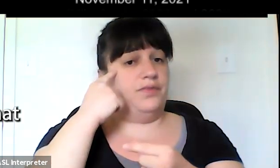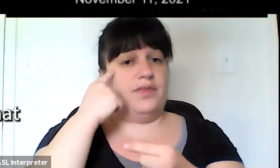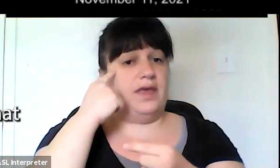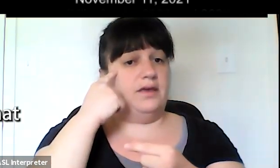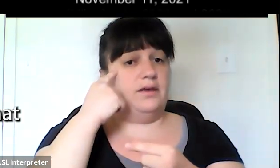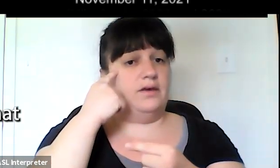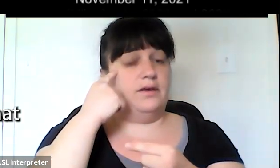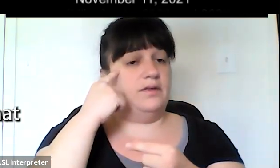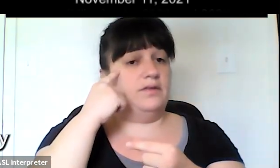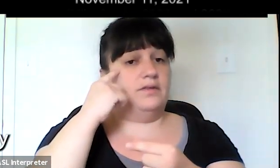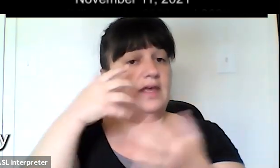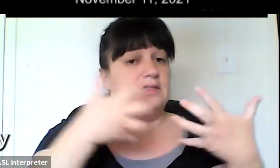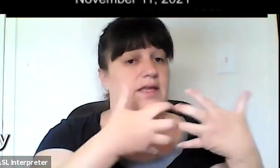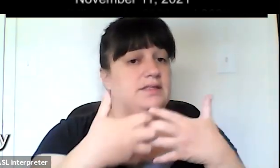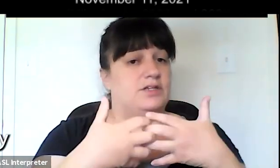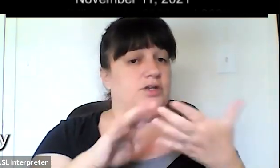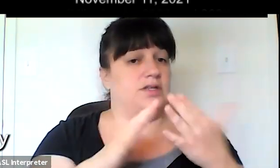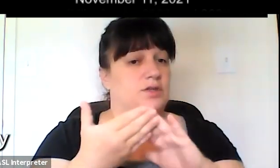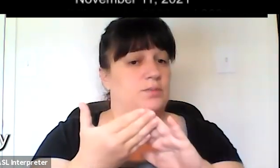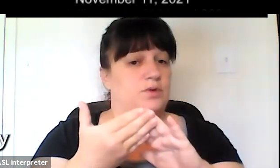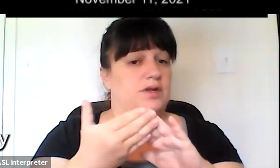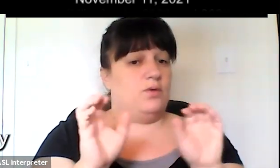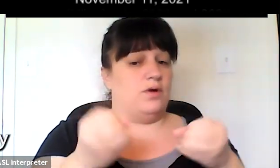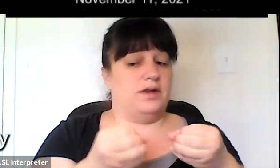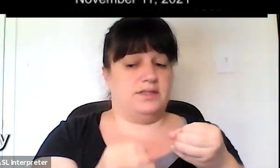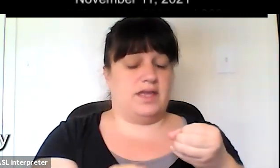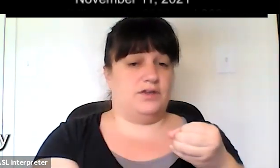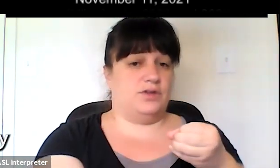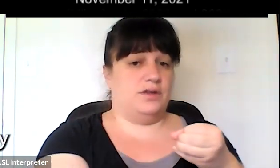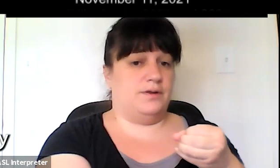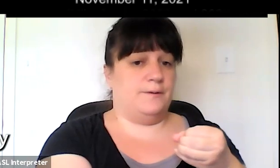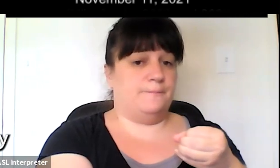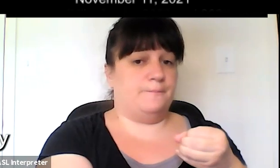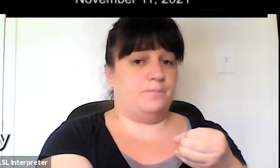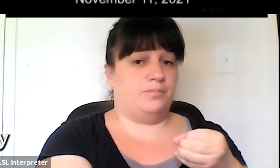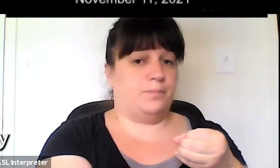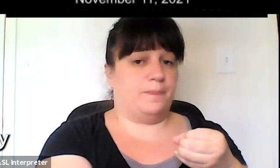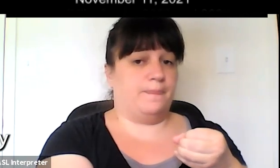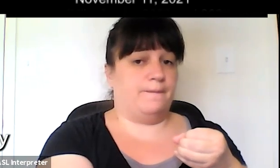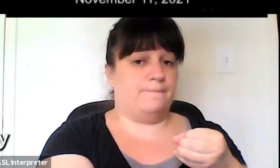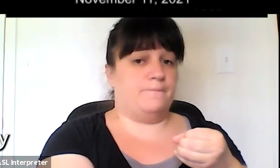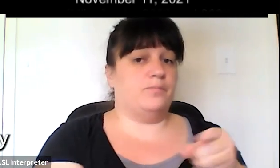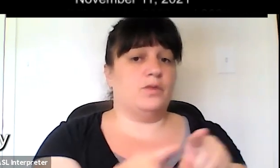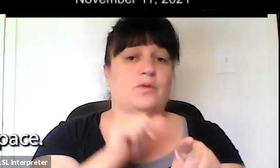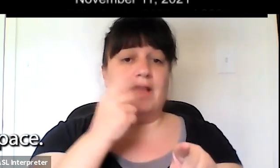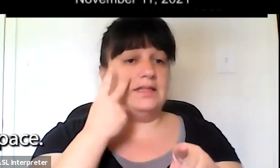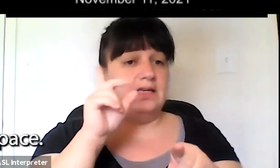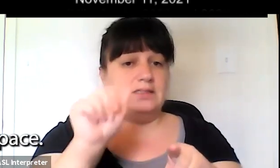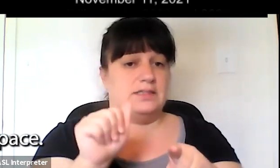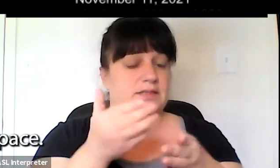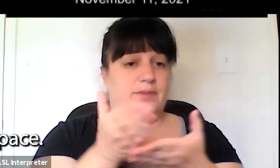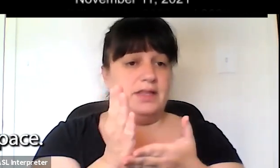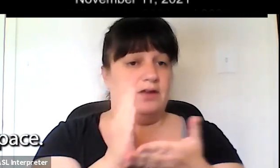is an Indigenous community organization, and neither have I seen a disability